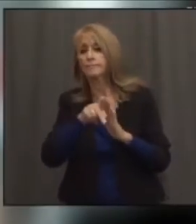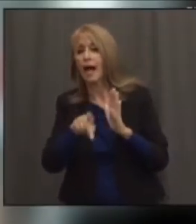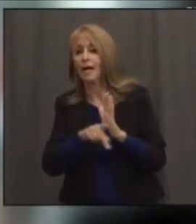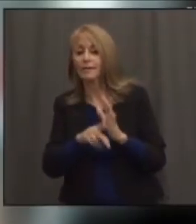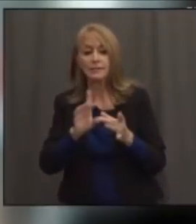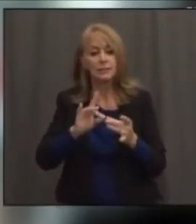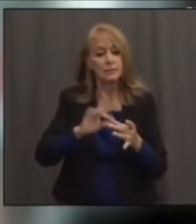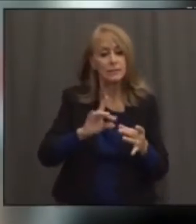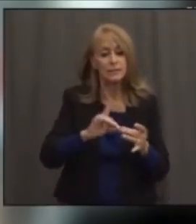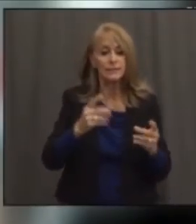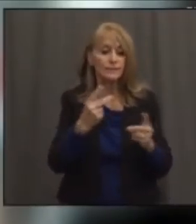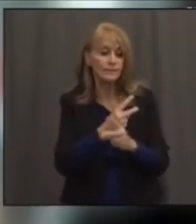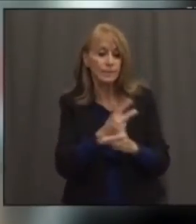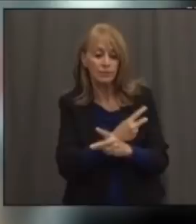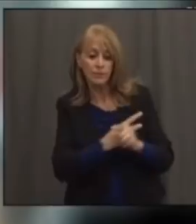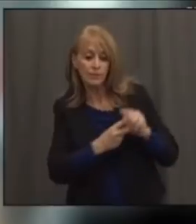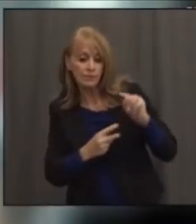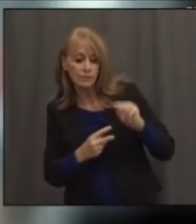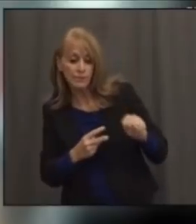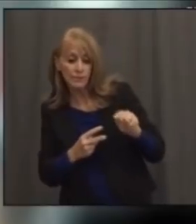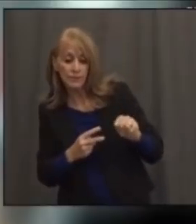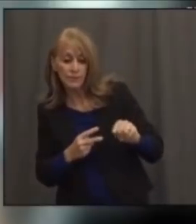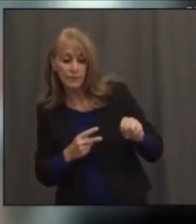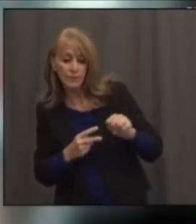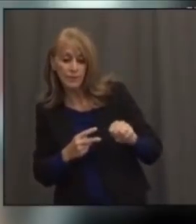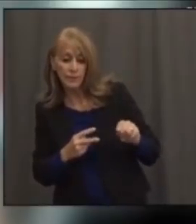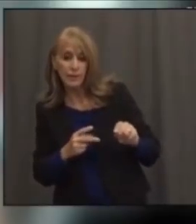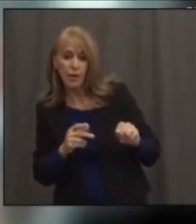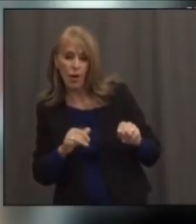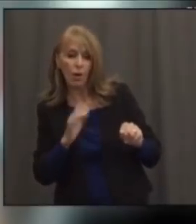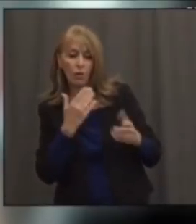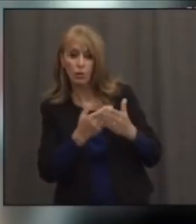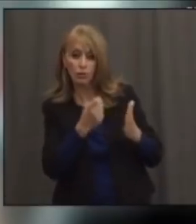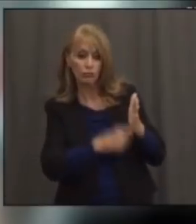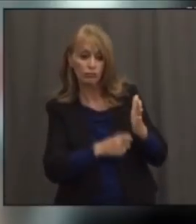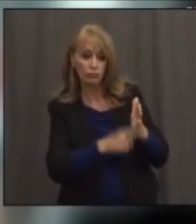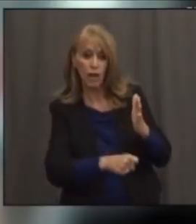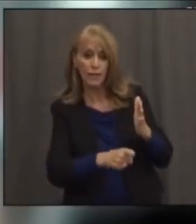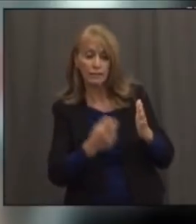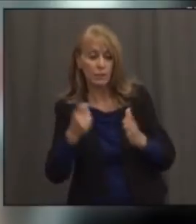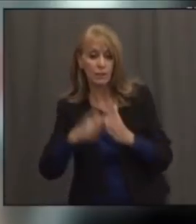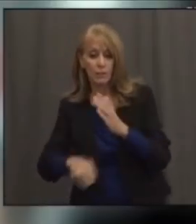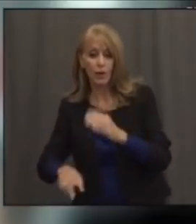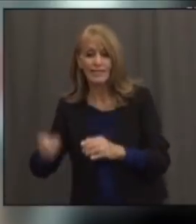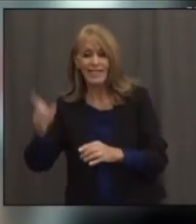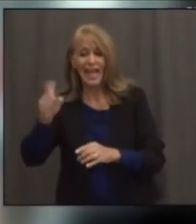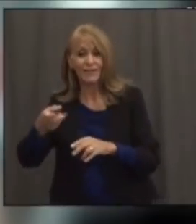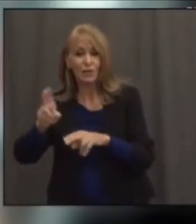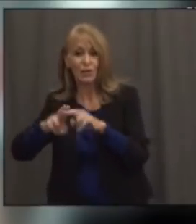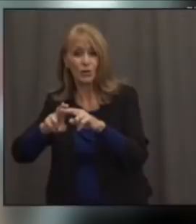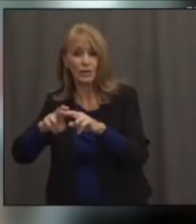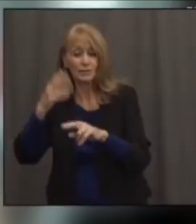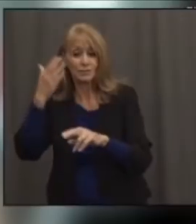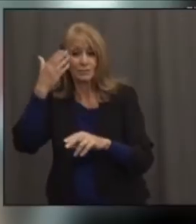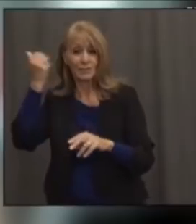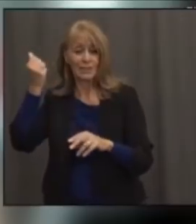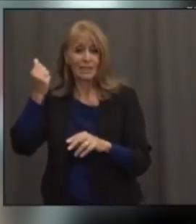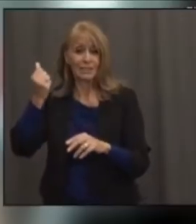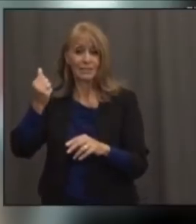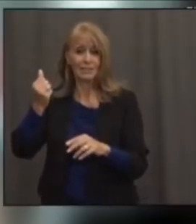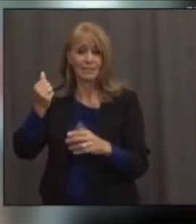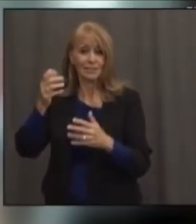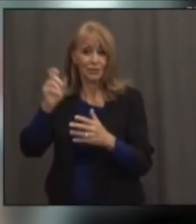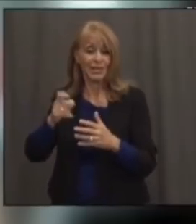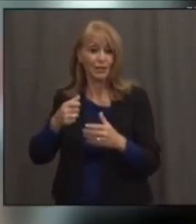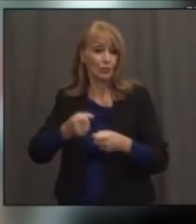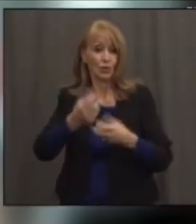the circumstances that are desirable, where a price increase may be necessary in order to get needed